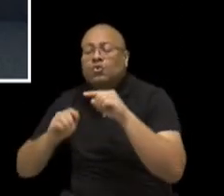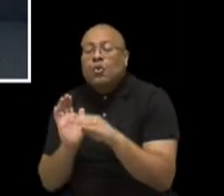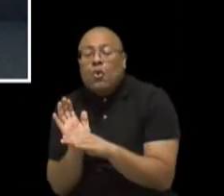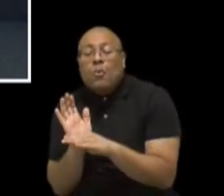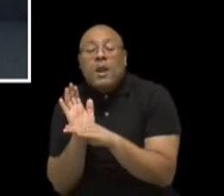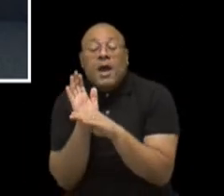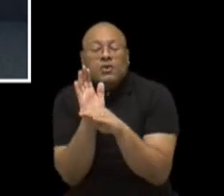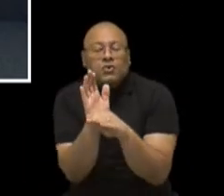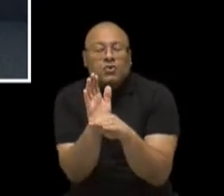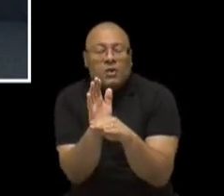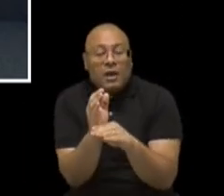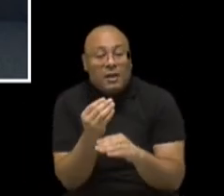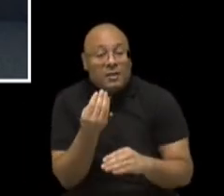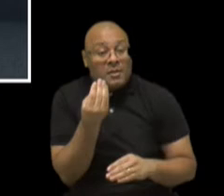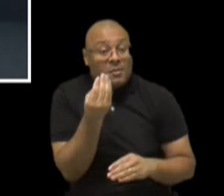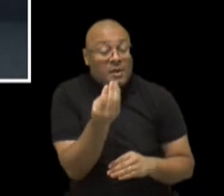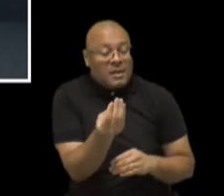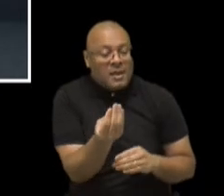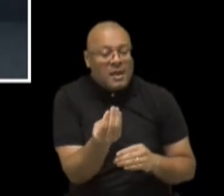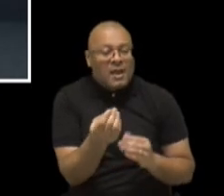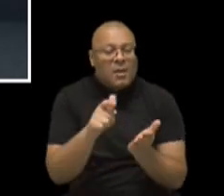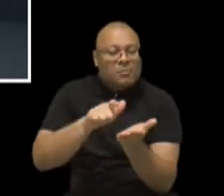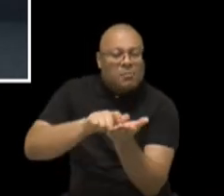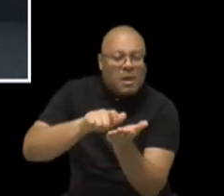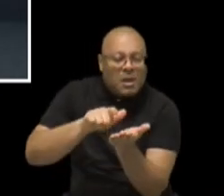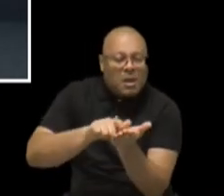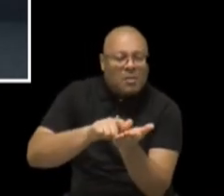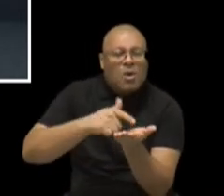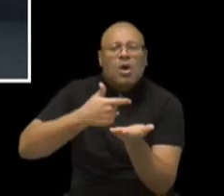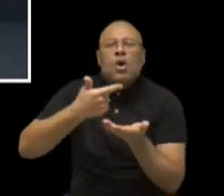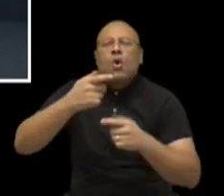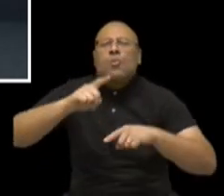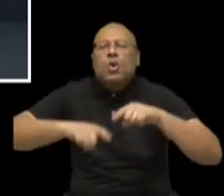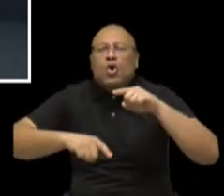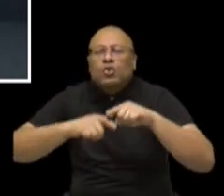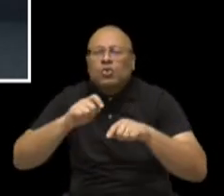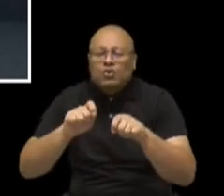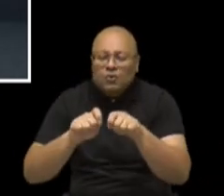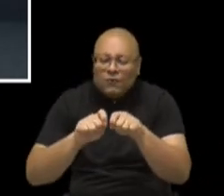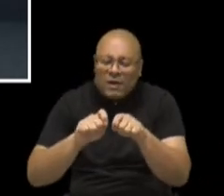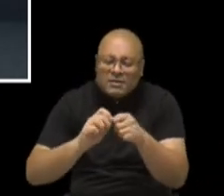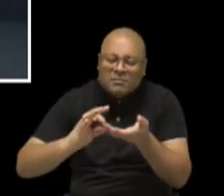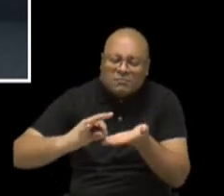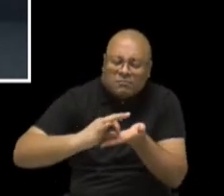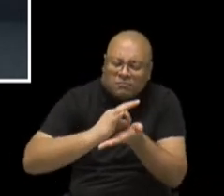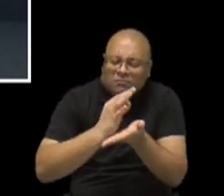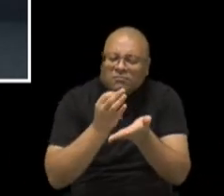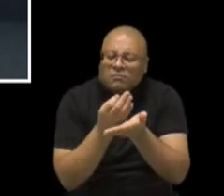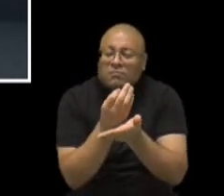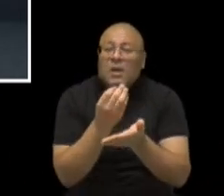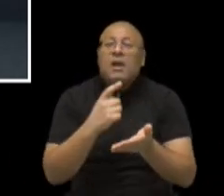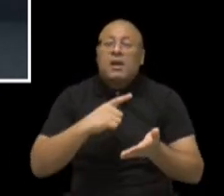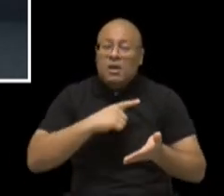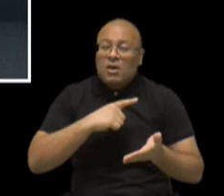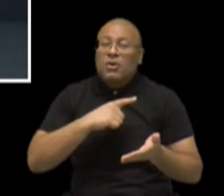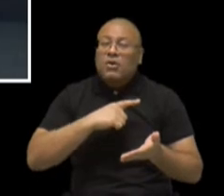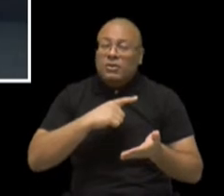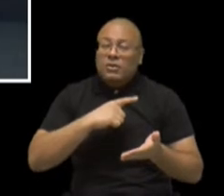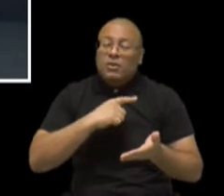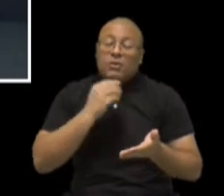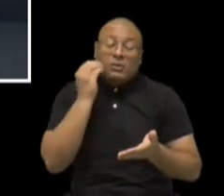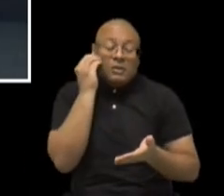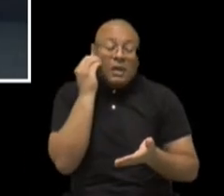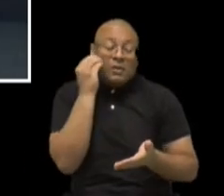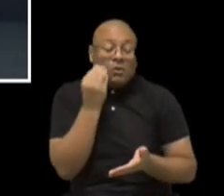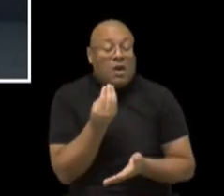from beads to papers to cut to fabric, sewing, and I hadn't had the chance to use